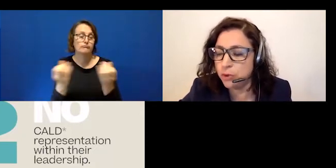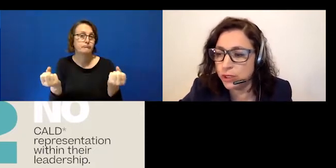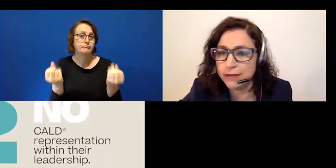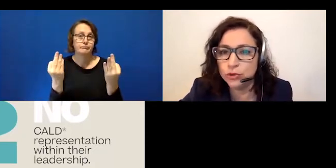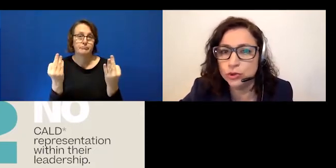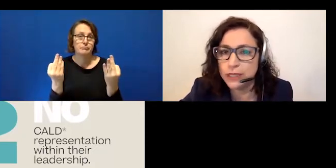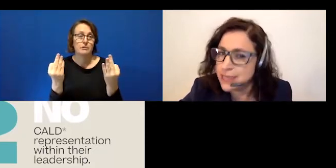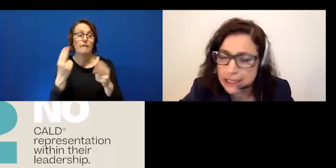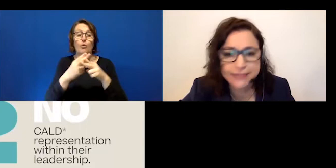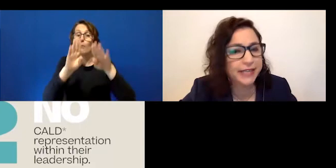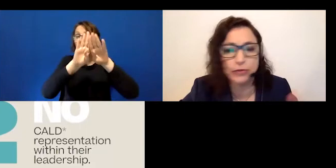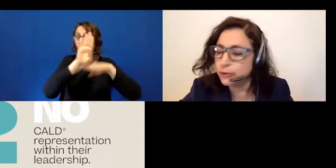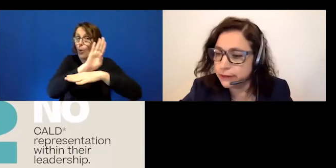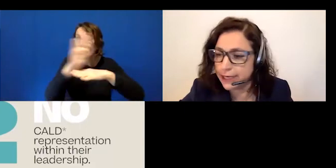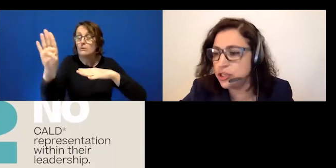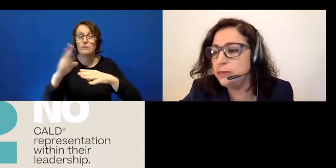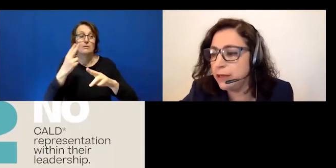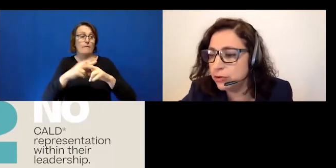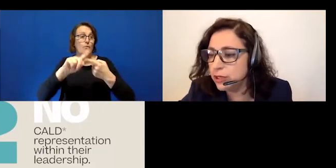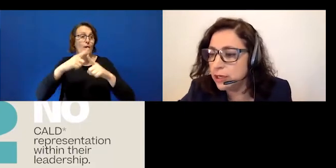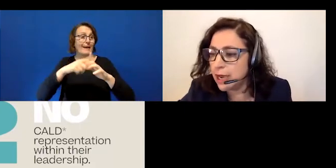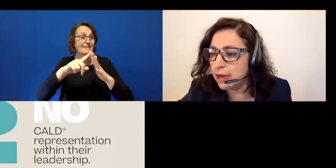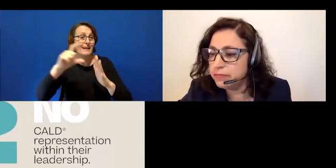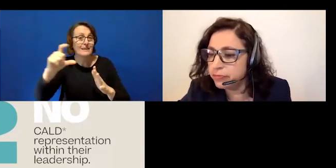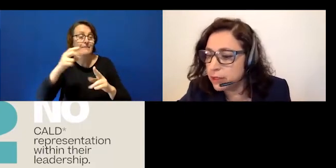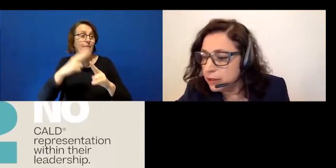the board level, executive level, leadership level.